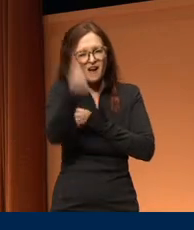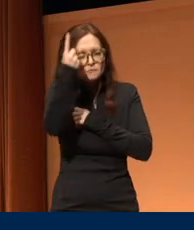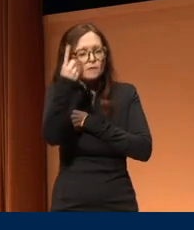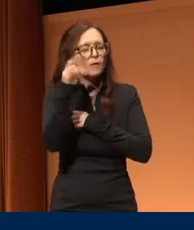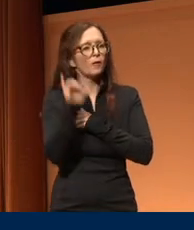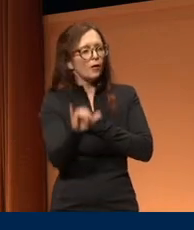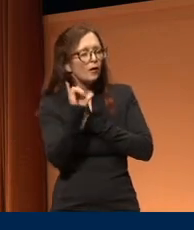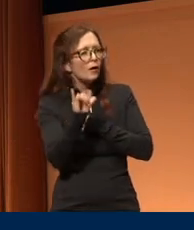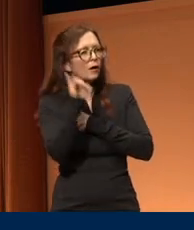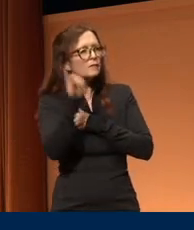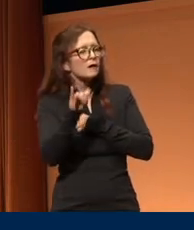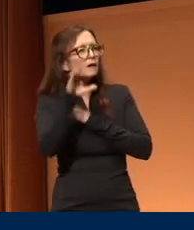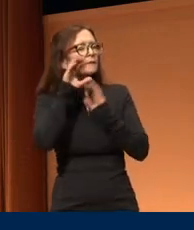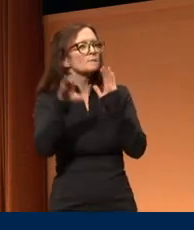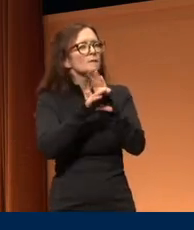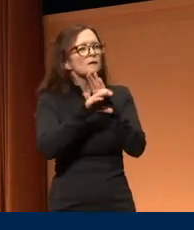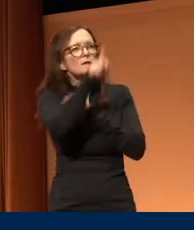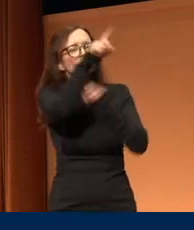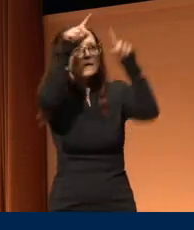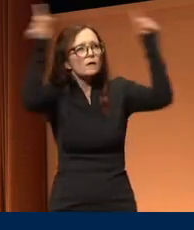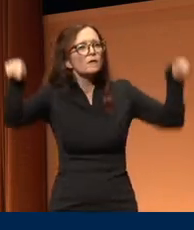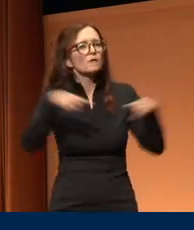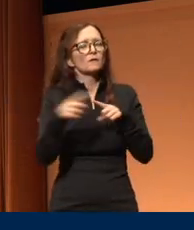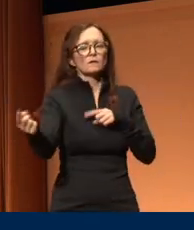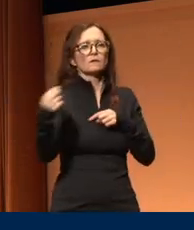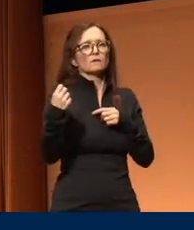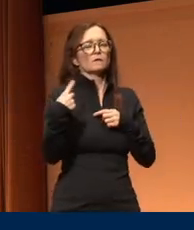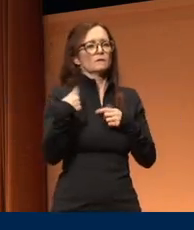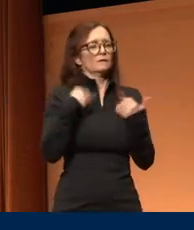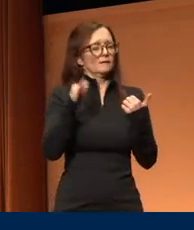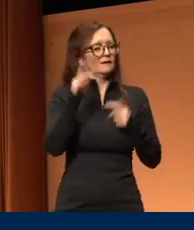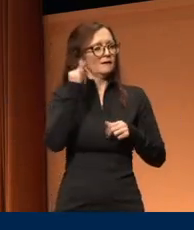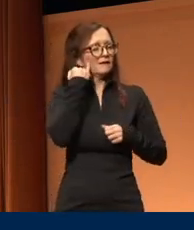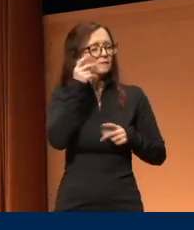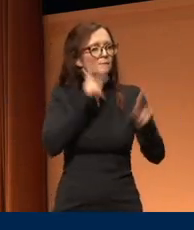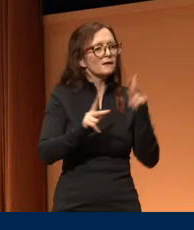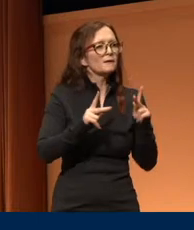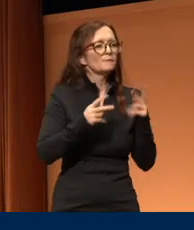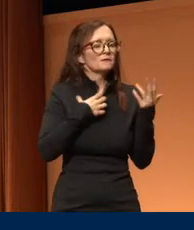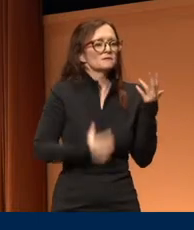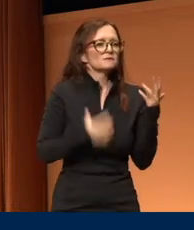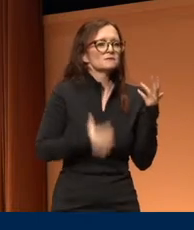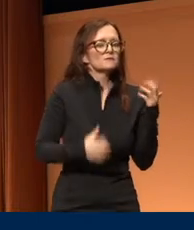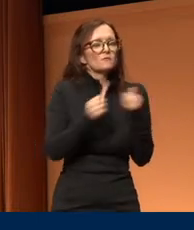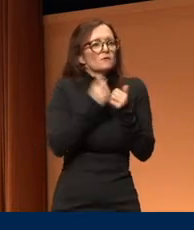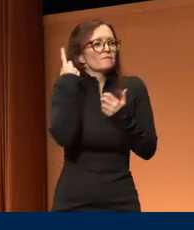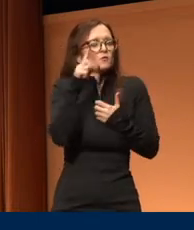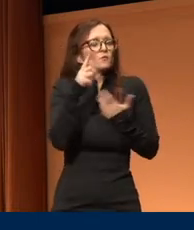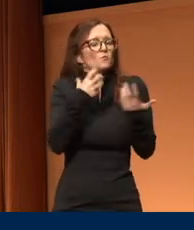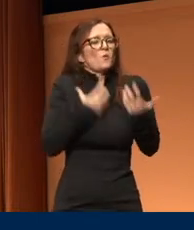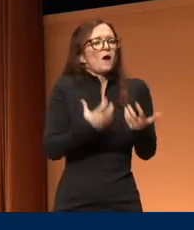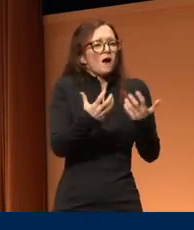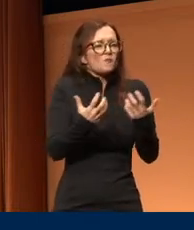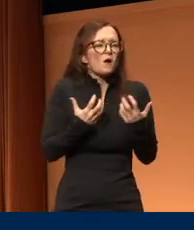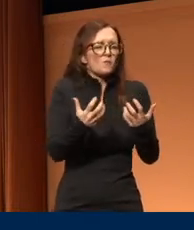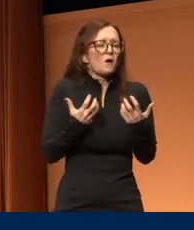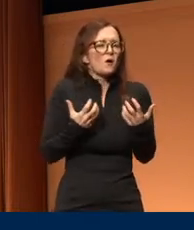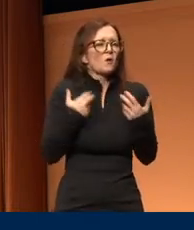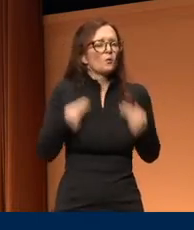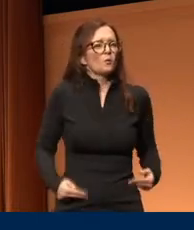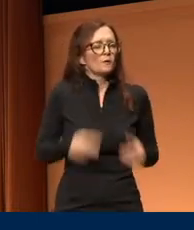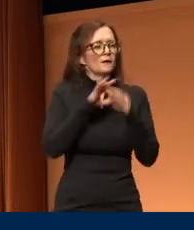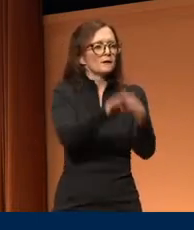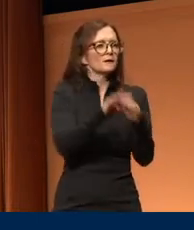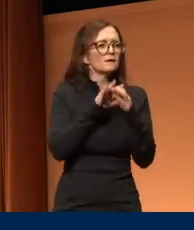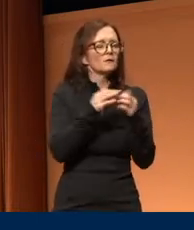The portrait of the Yellow Vest that came through was that of people desperate and grateful for a human connection, who wore yellow